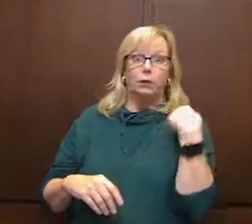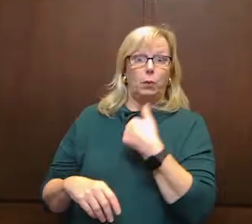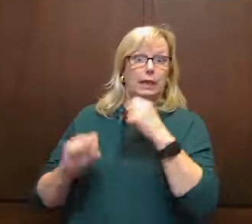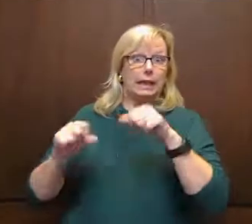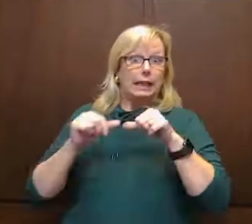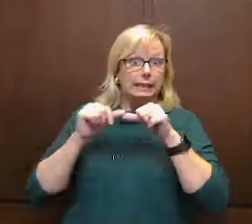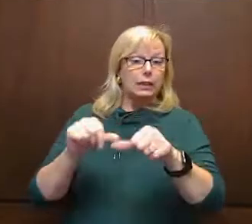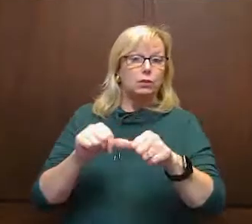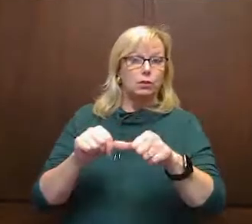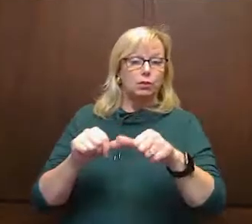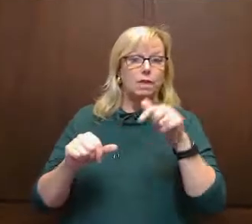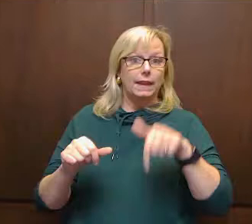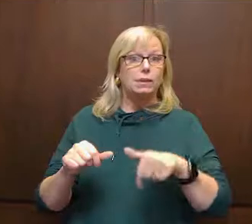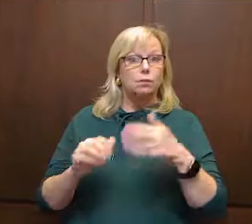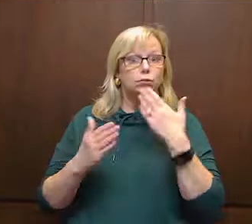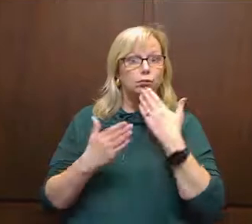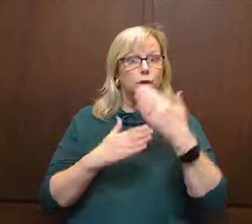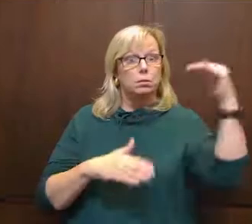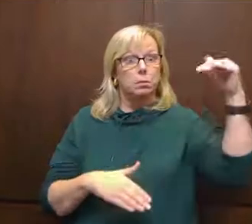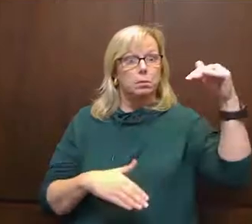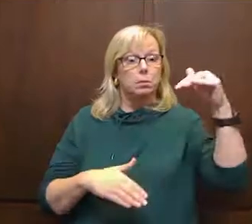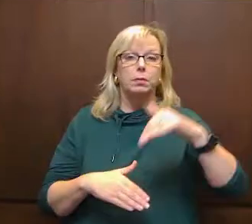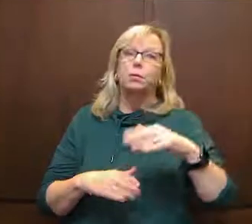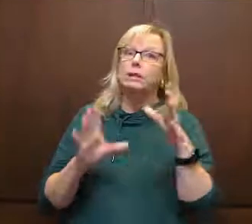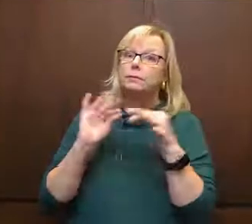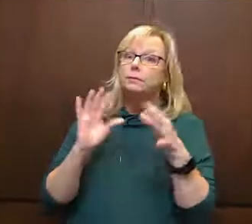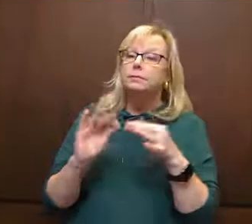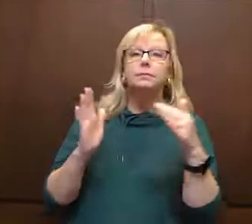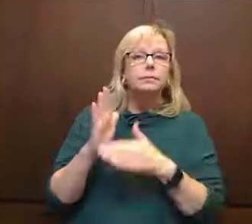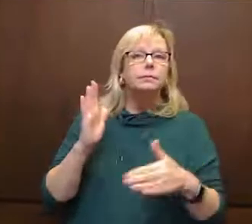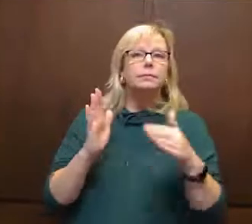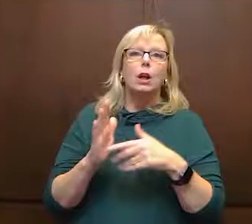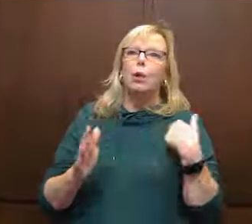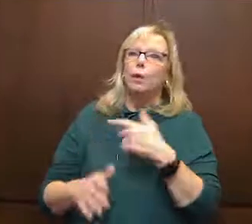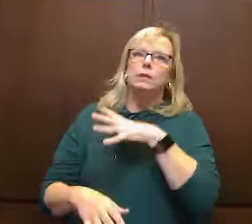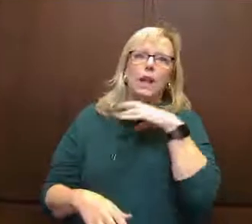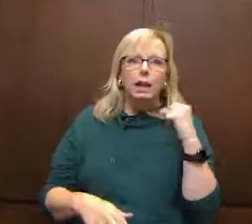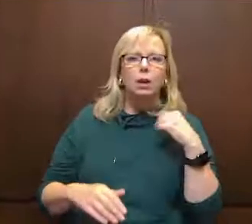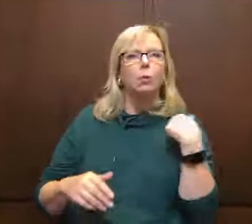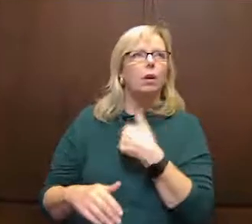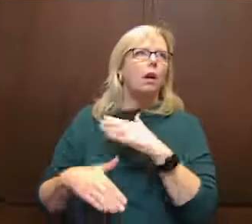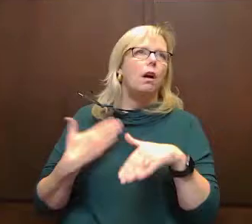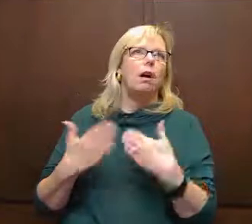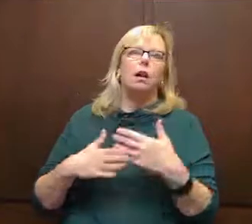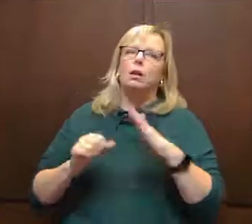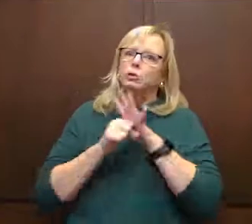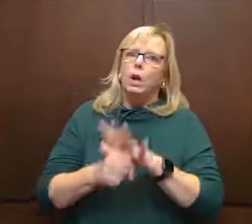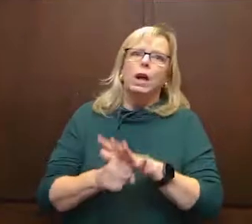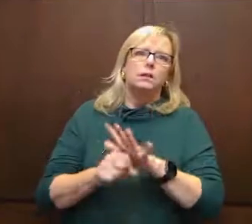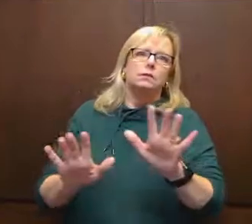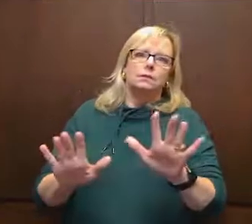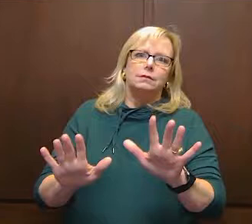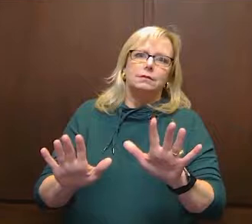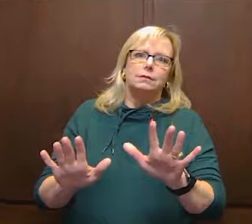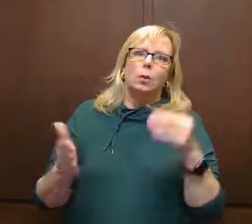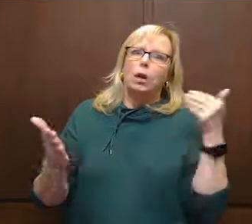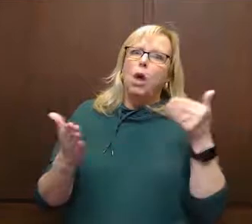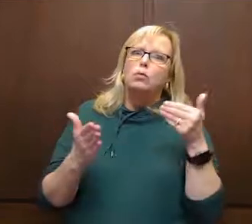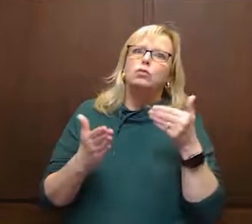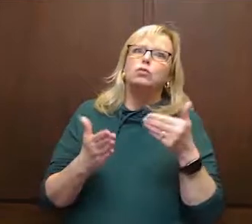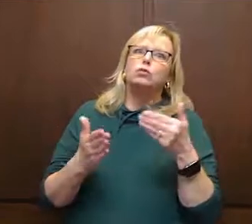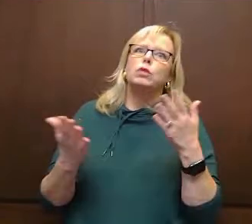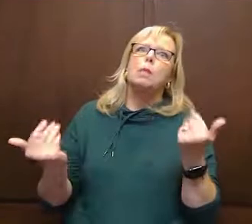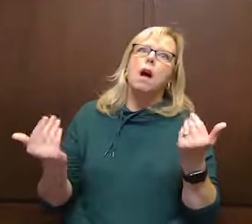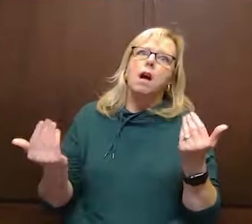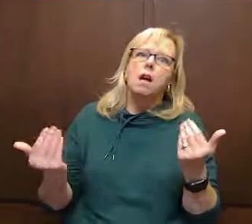this trend, and again, we keep saying it, we're all tired, we're all stressed, but we're close, and